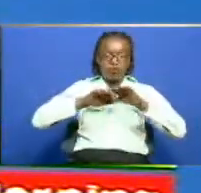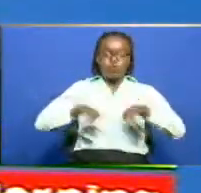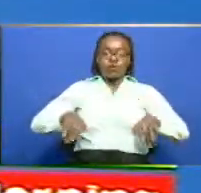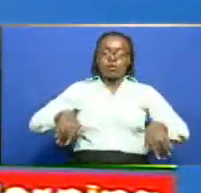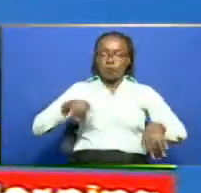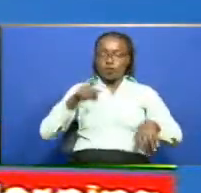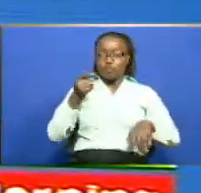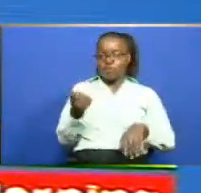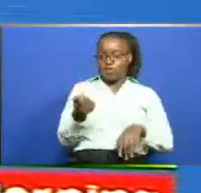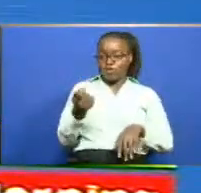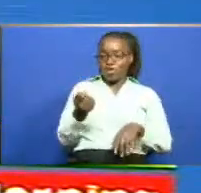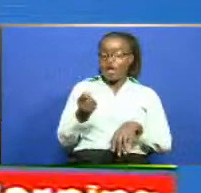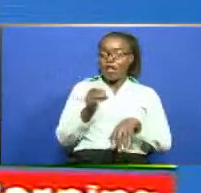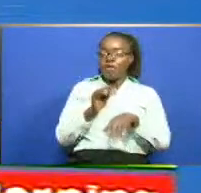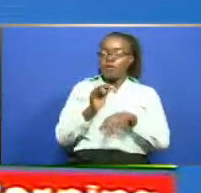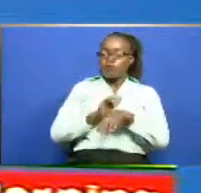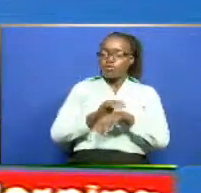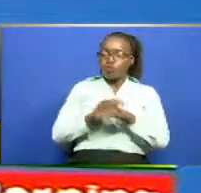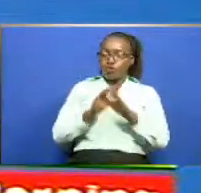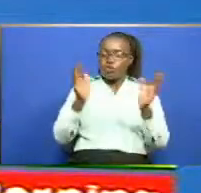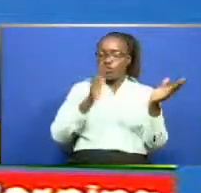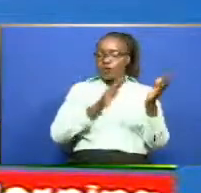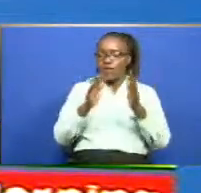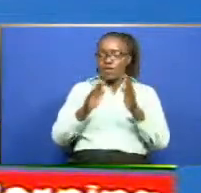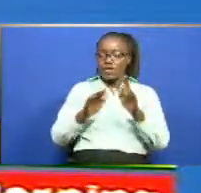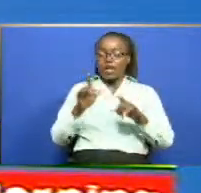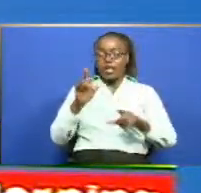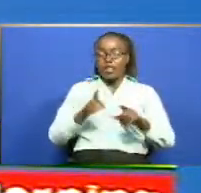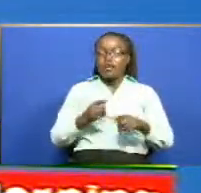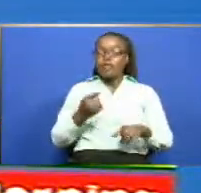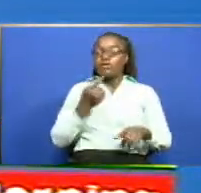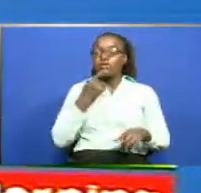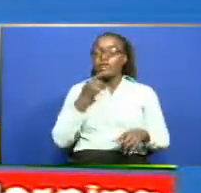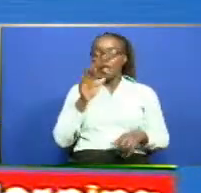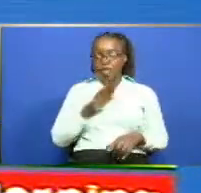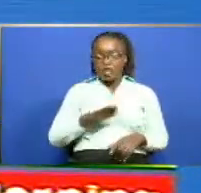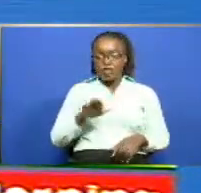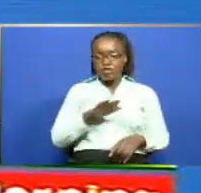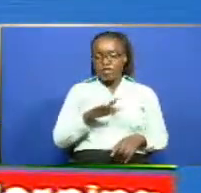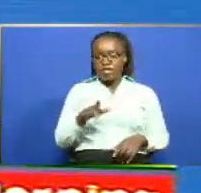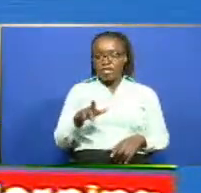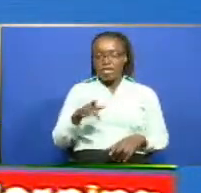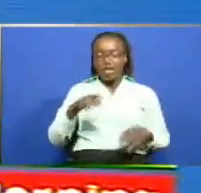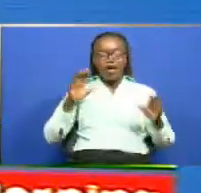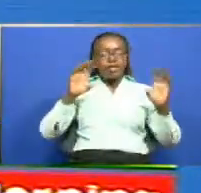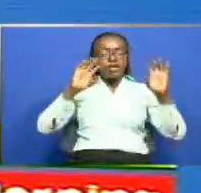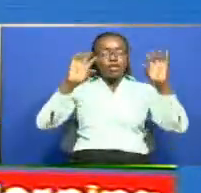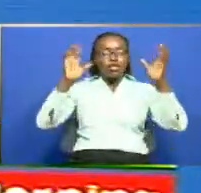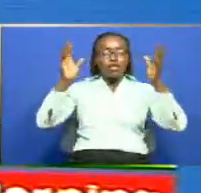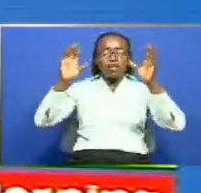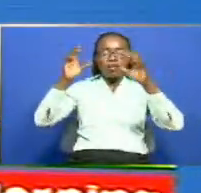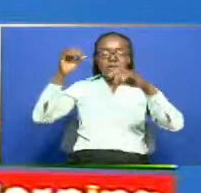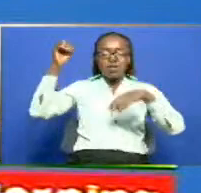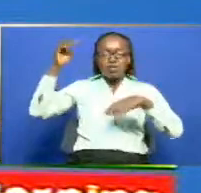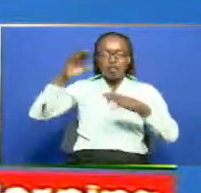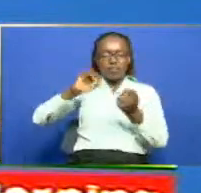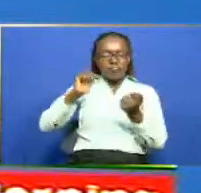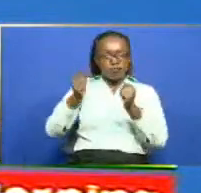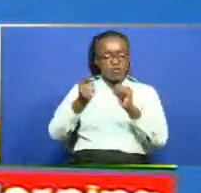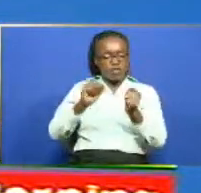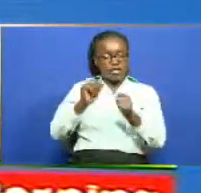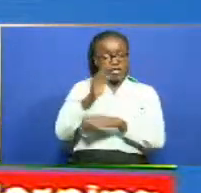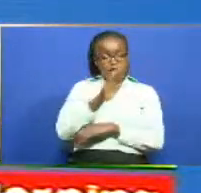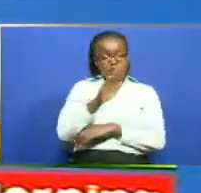for that. For residents of the Lake Turkana region and its environs, it will be cloudy with sunny intervals. In the